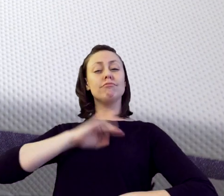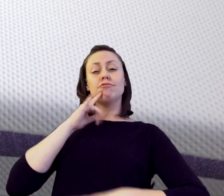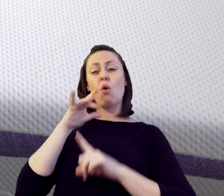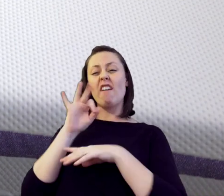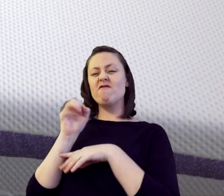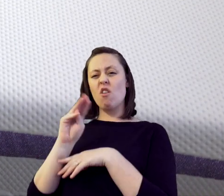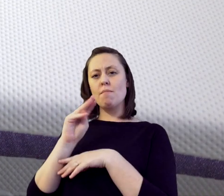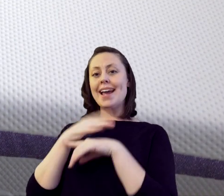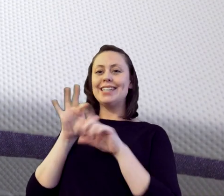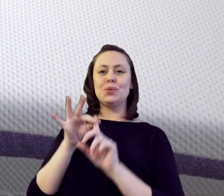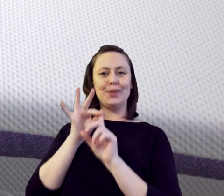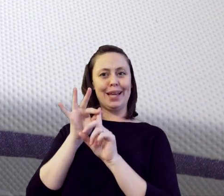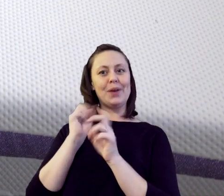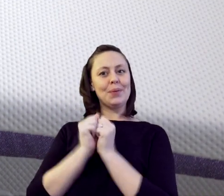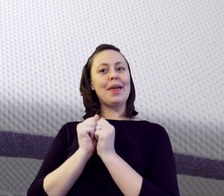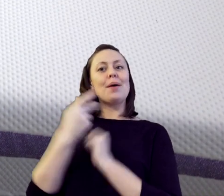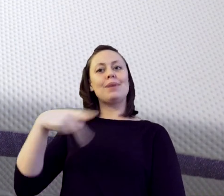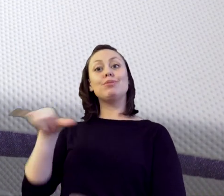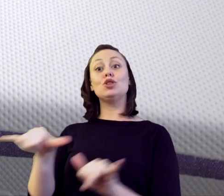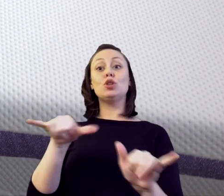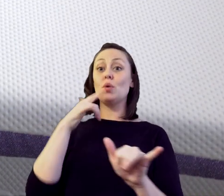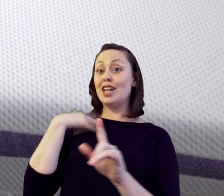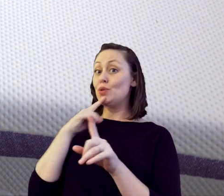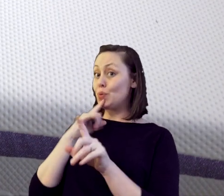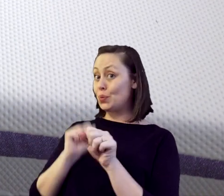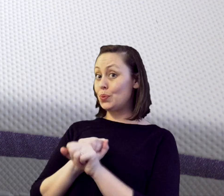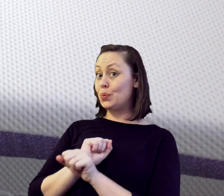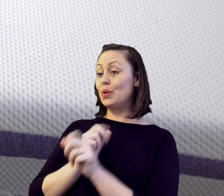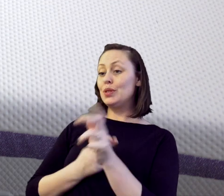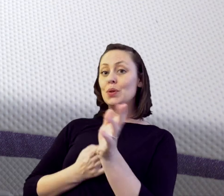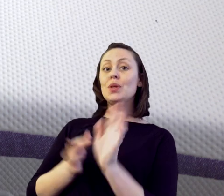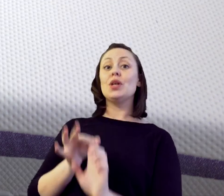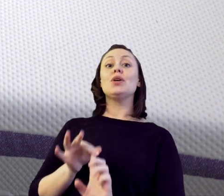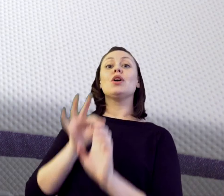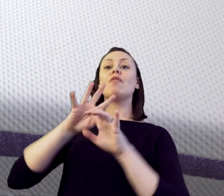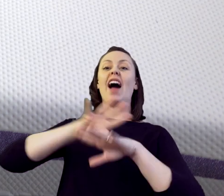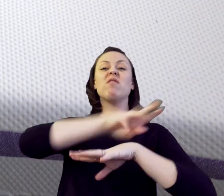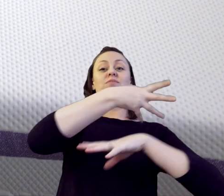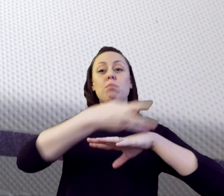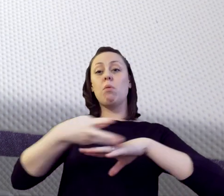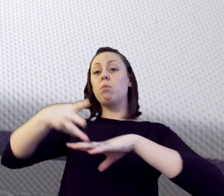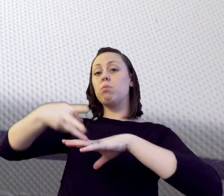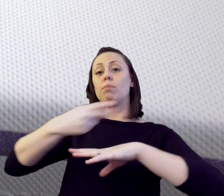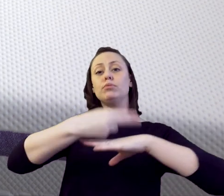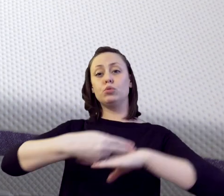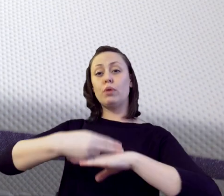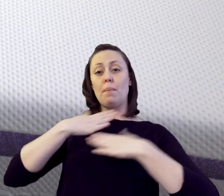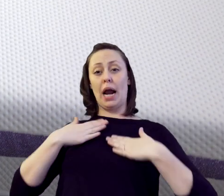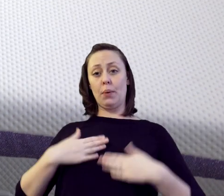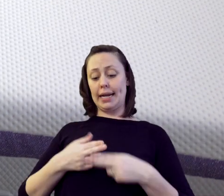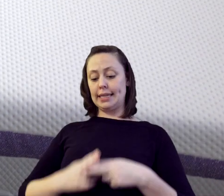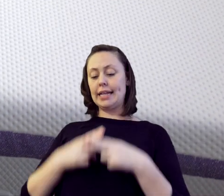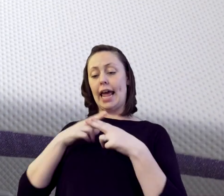bit unique with Purple also. This is due to the unique way that the Purple grid collapses and bends to your body's weight. They